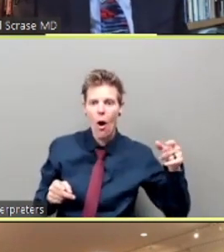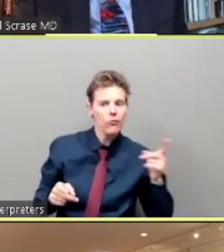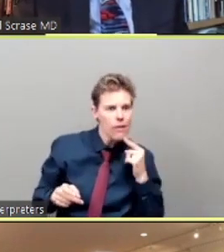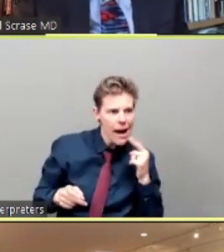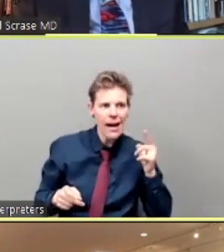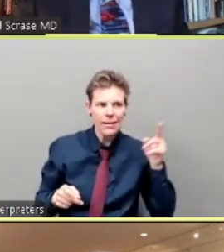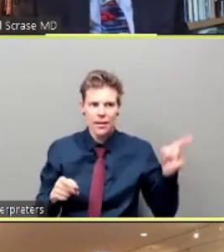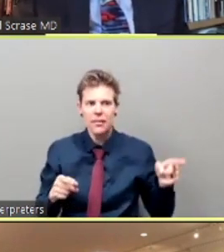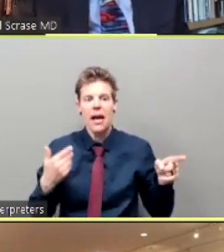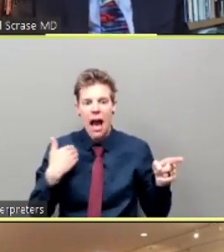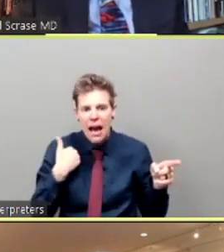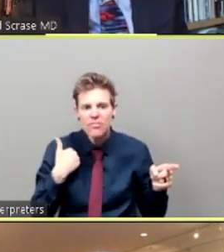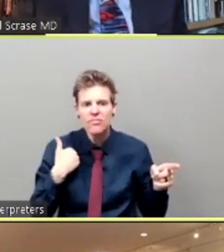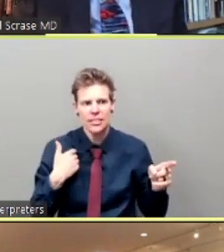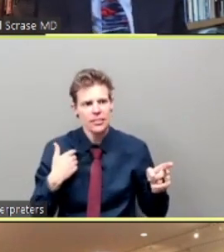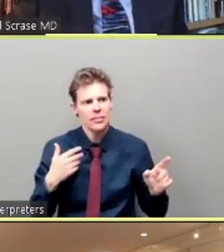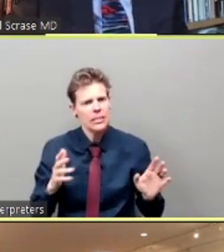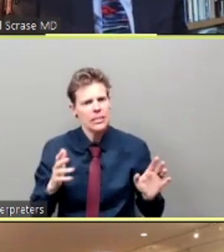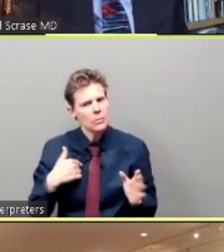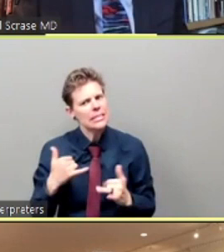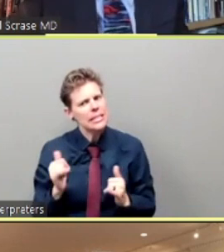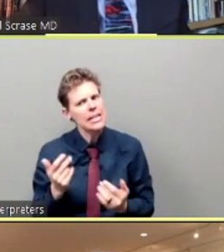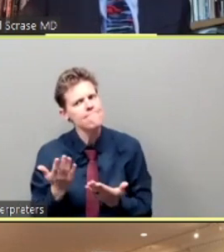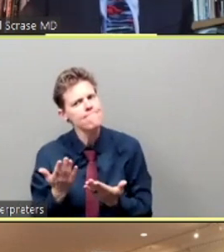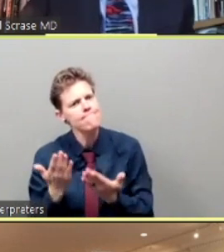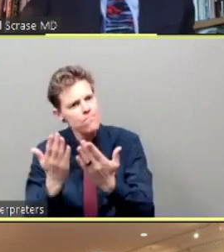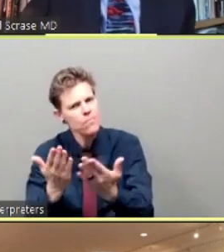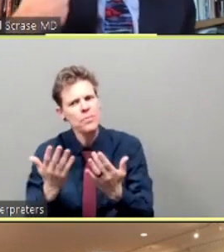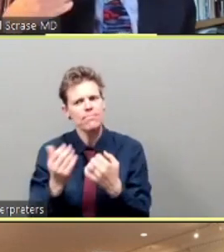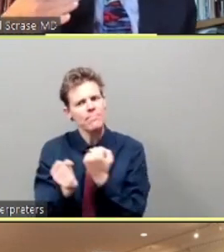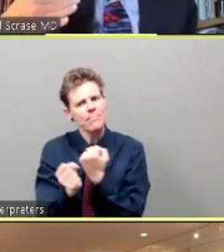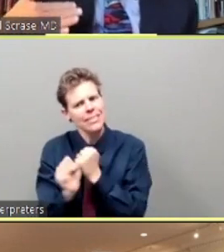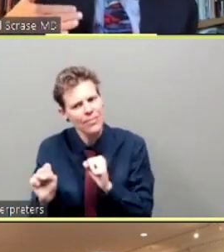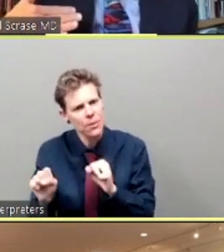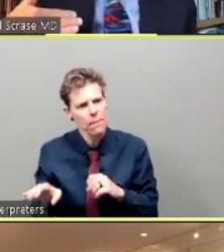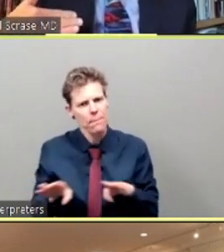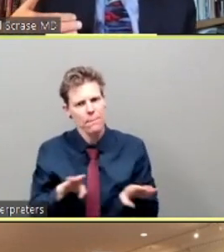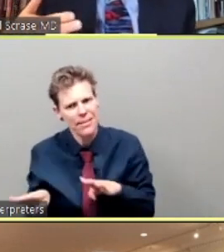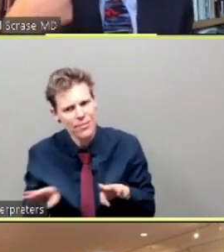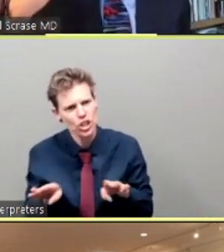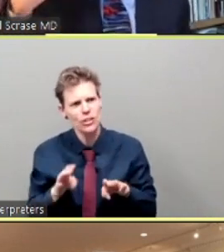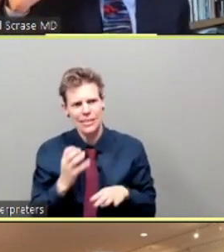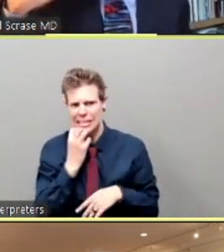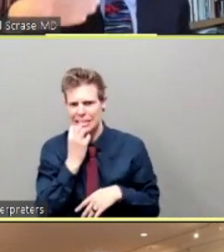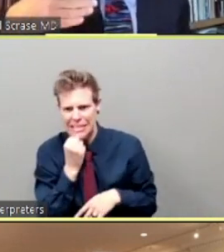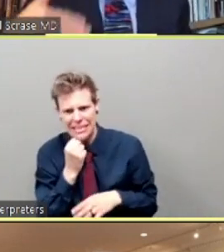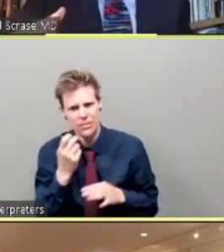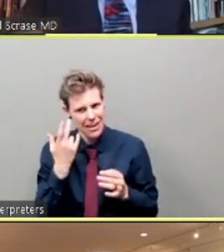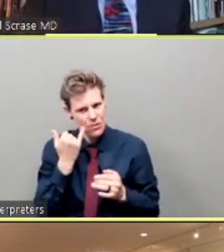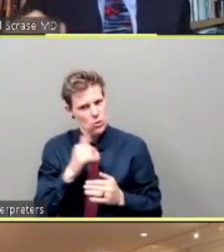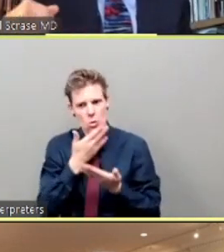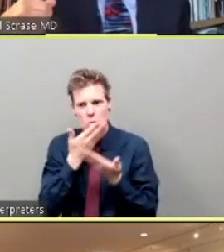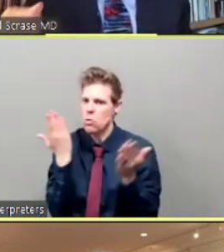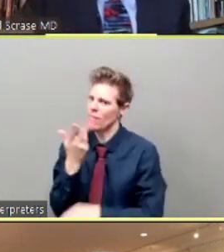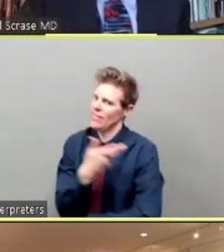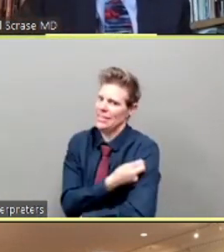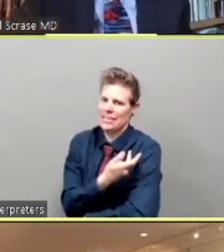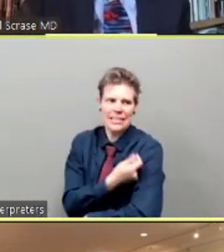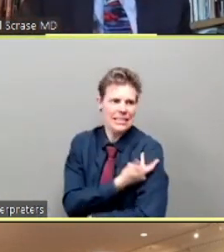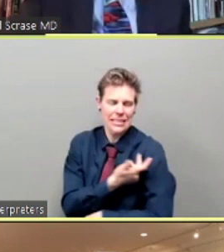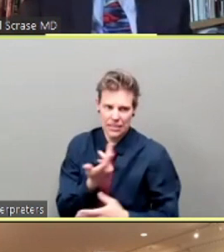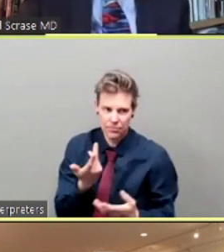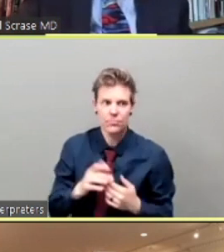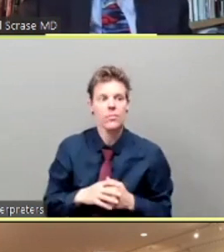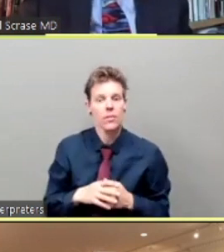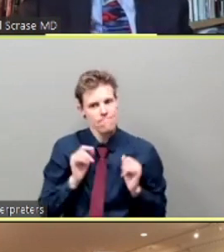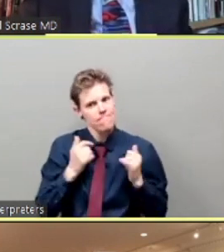really recommending, it's less safe for unvaccinated people to do that. We want you to do like the CDC, keep your mask on as much as you